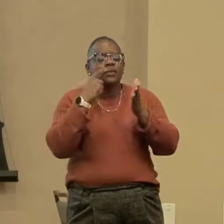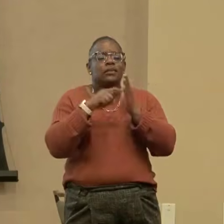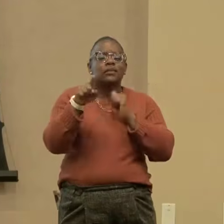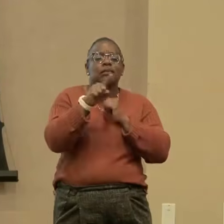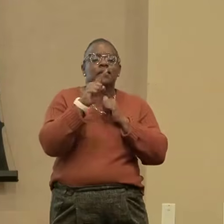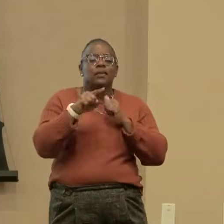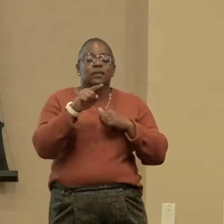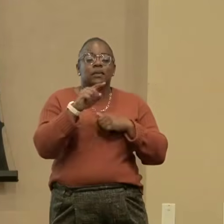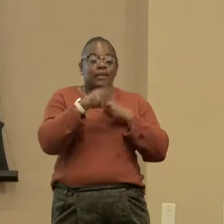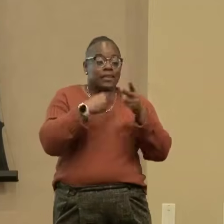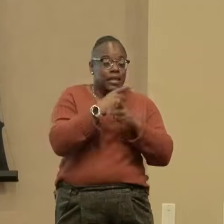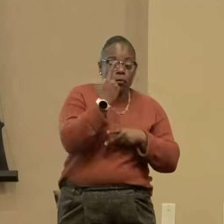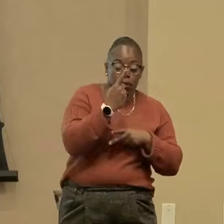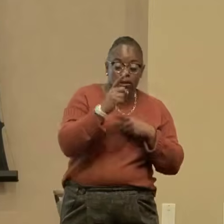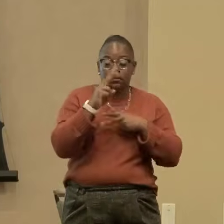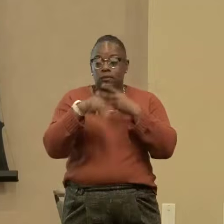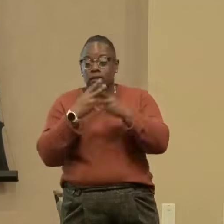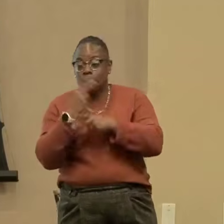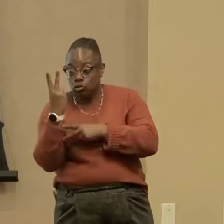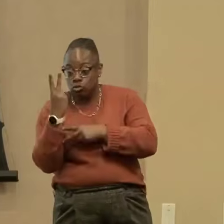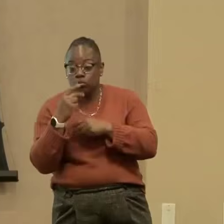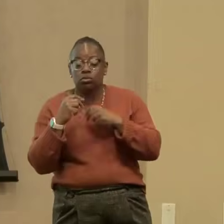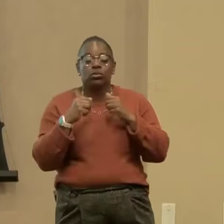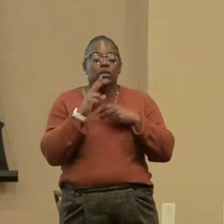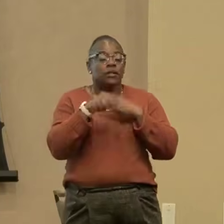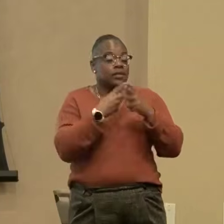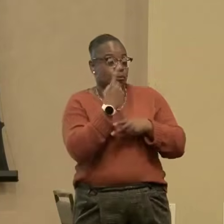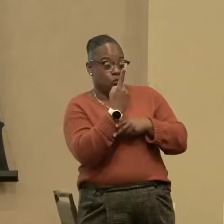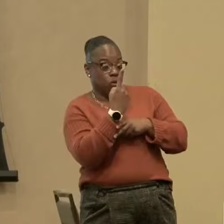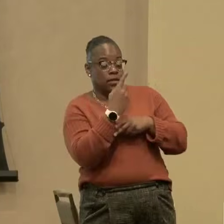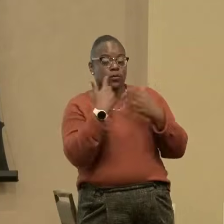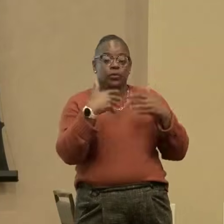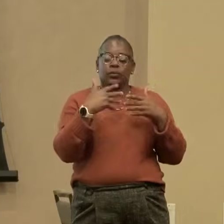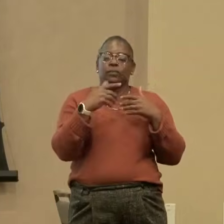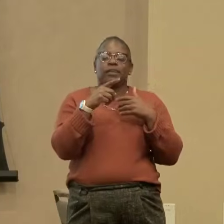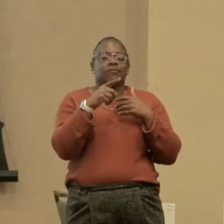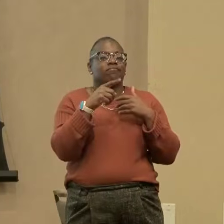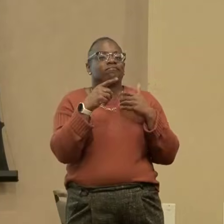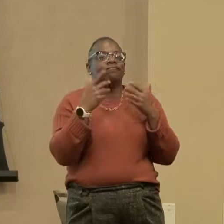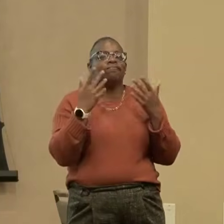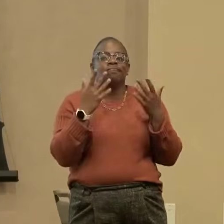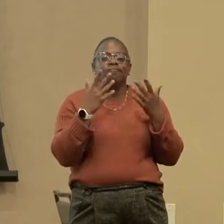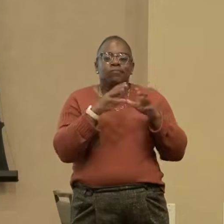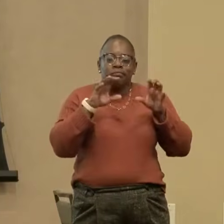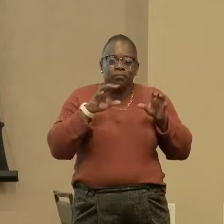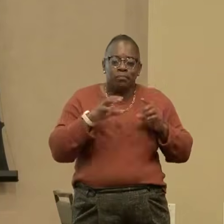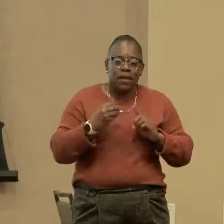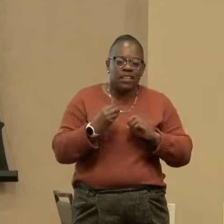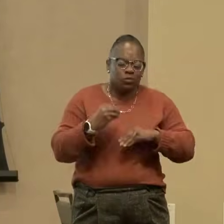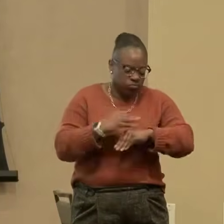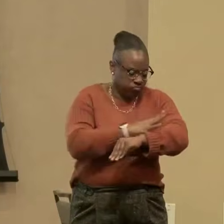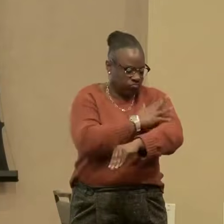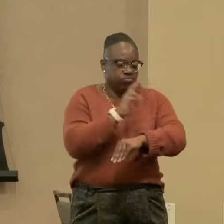kind of like type 1 and type 2 lupus symptoms, which is debatable. Type 1 being some really objective active rash,